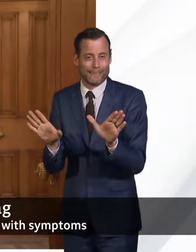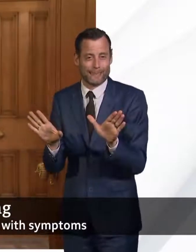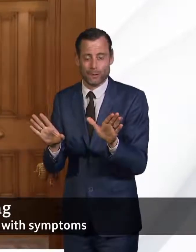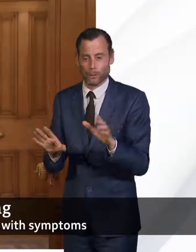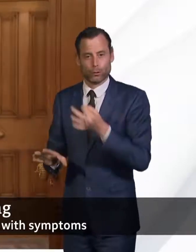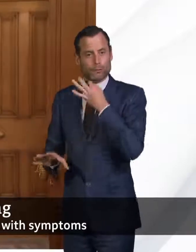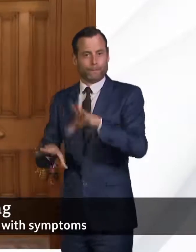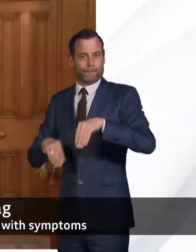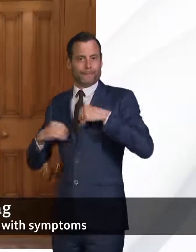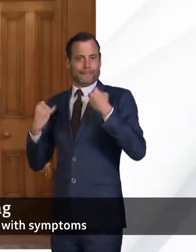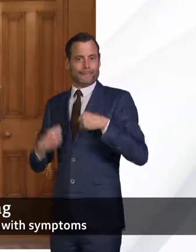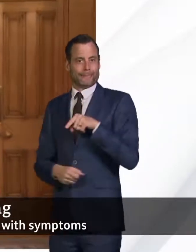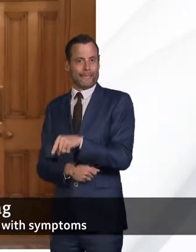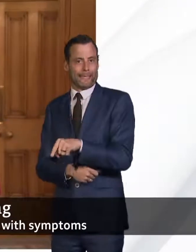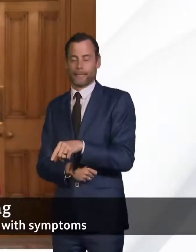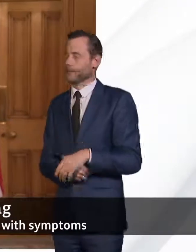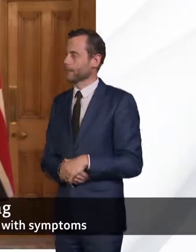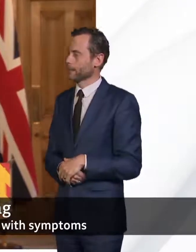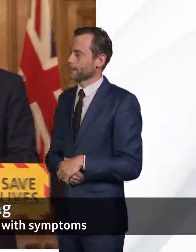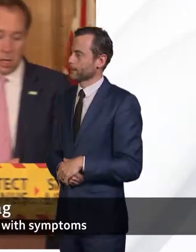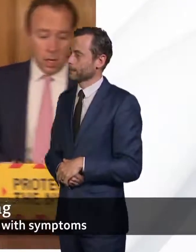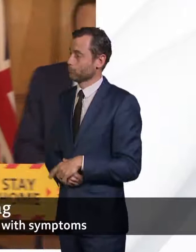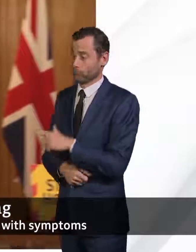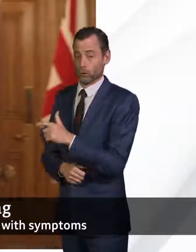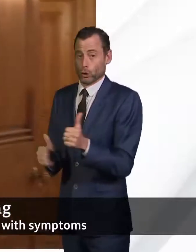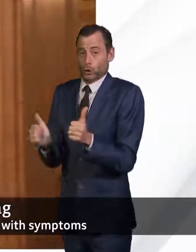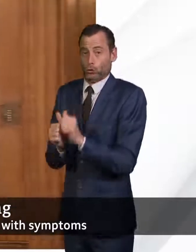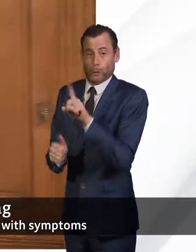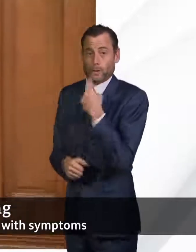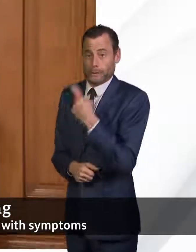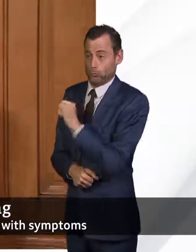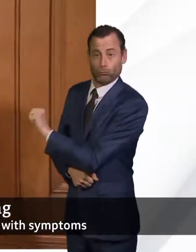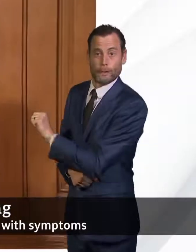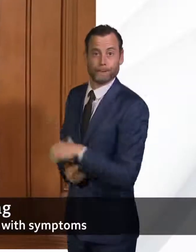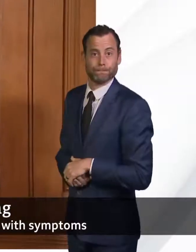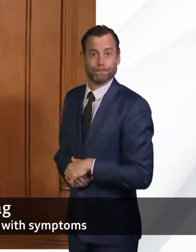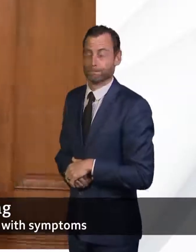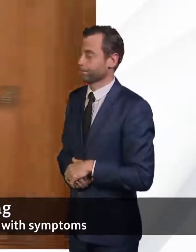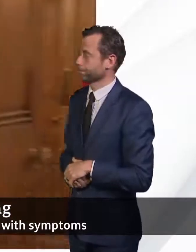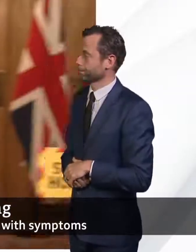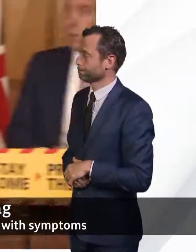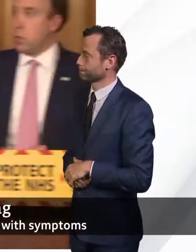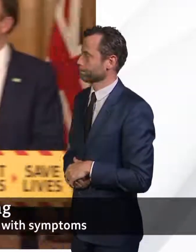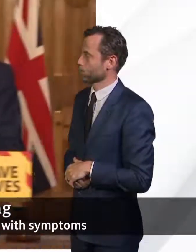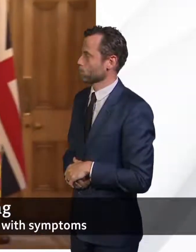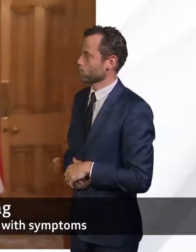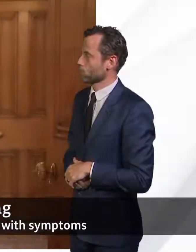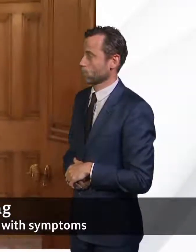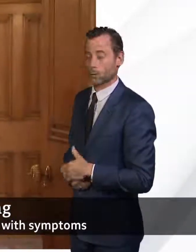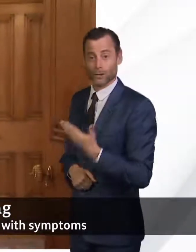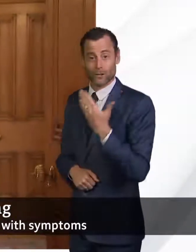disease. Yes, I think I agree. That's right. Thank you very much, and thank you for